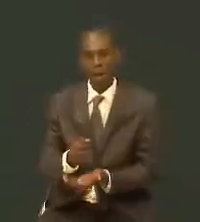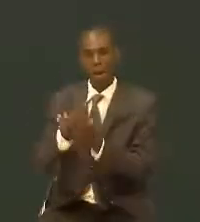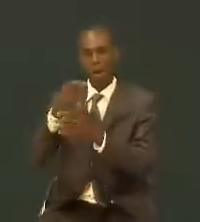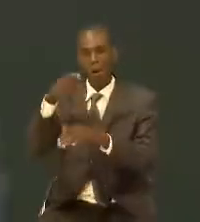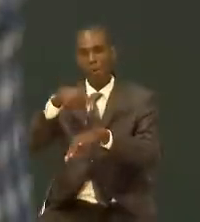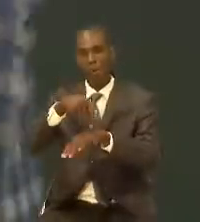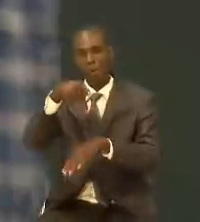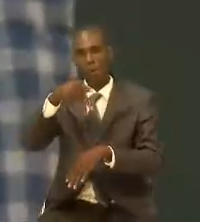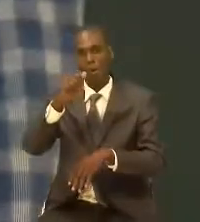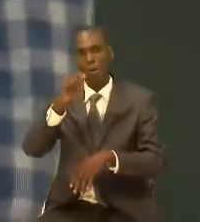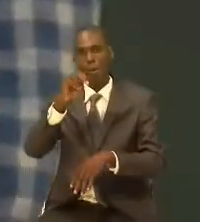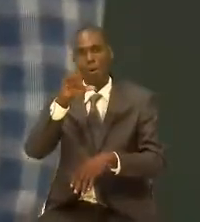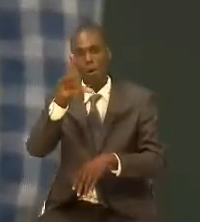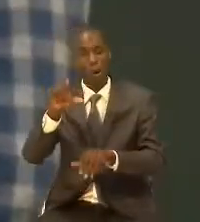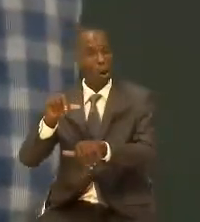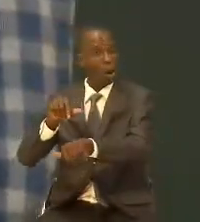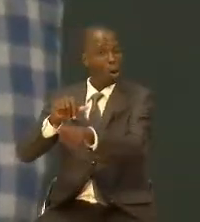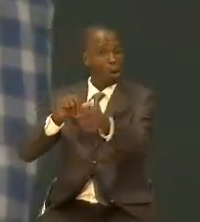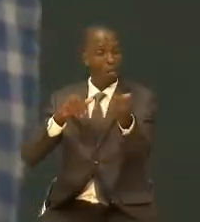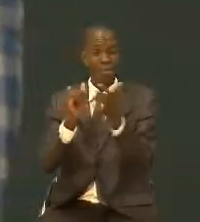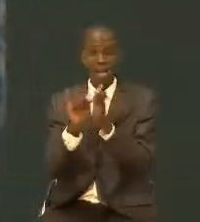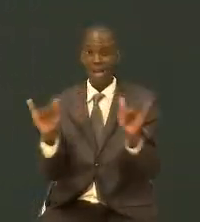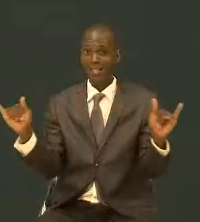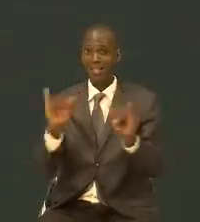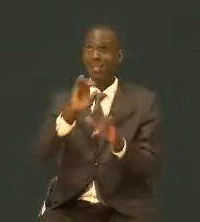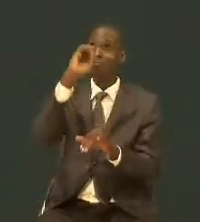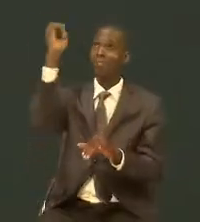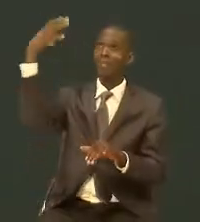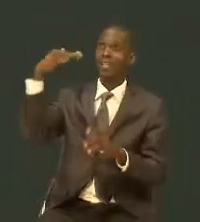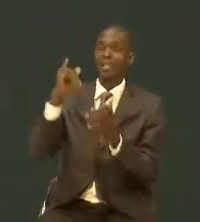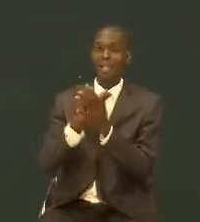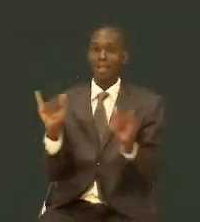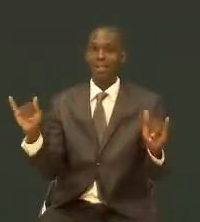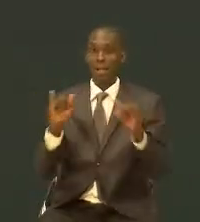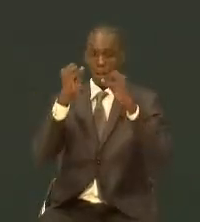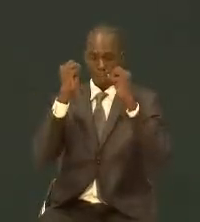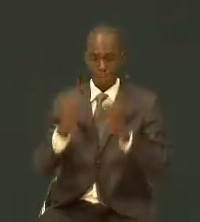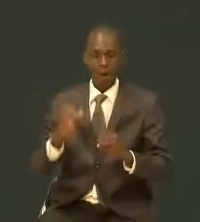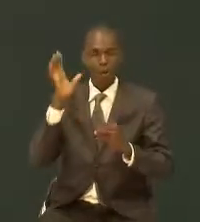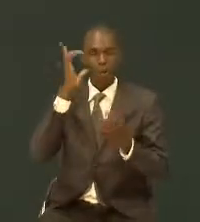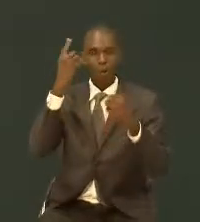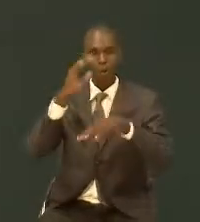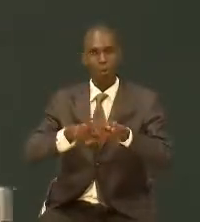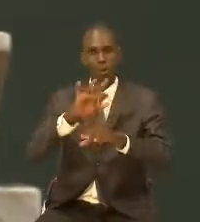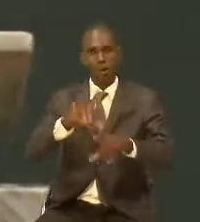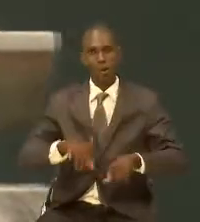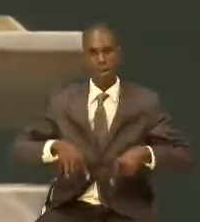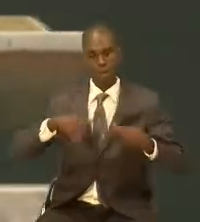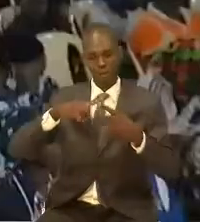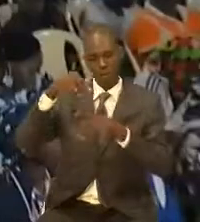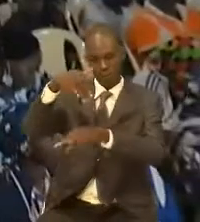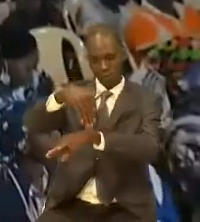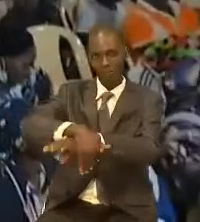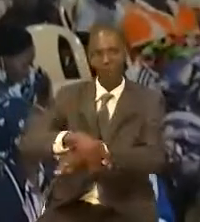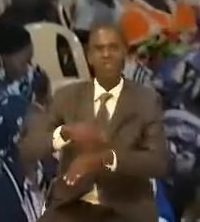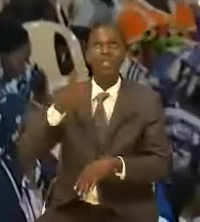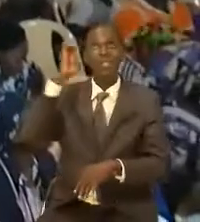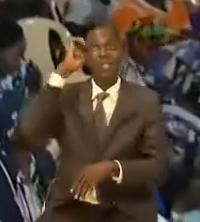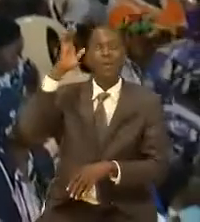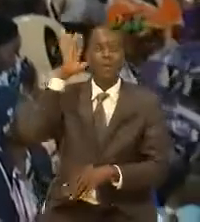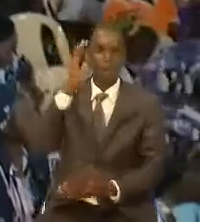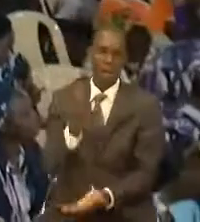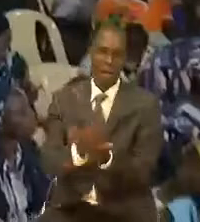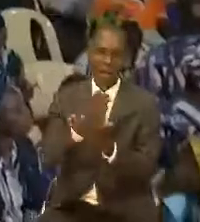others that seem grace and that same power will come upon your life tonight it will help you